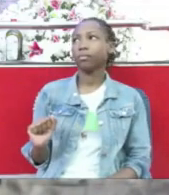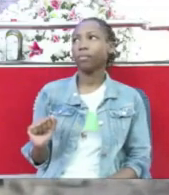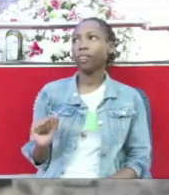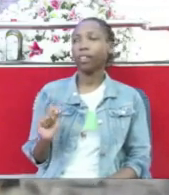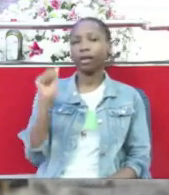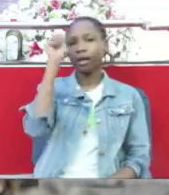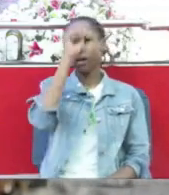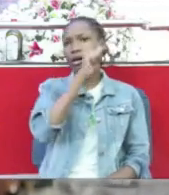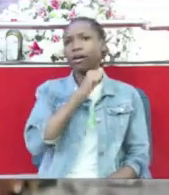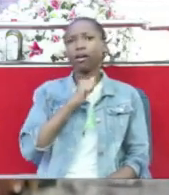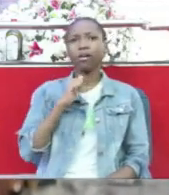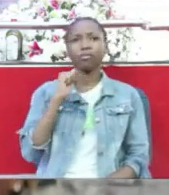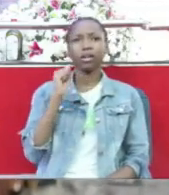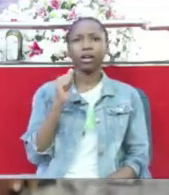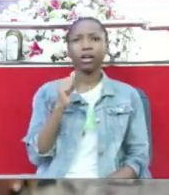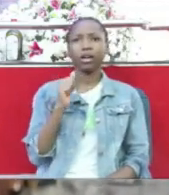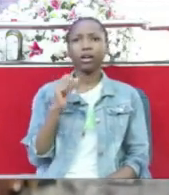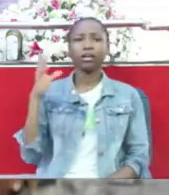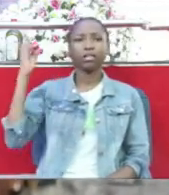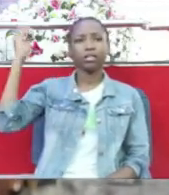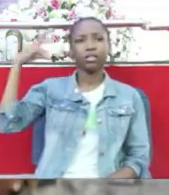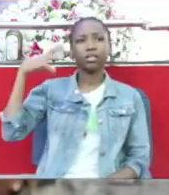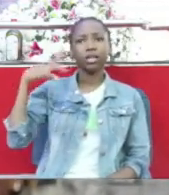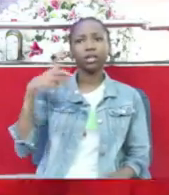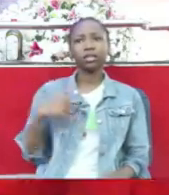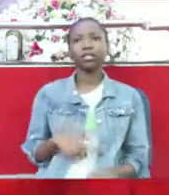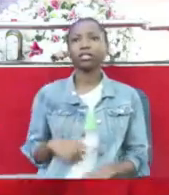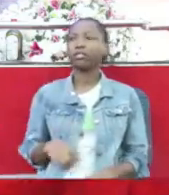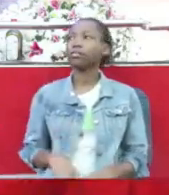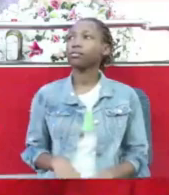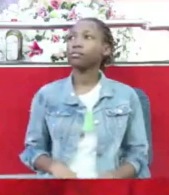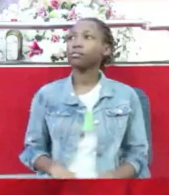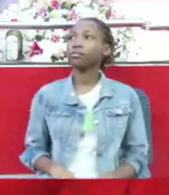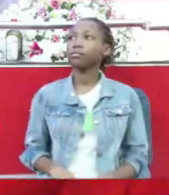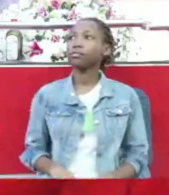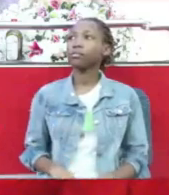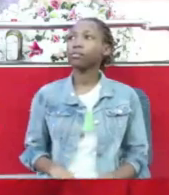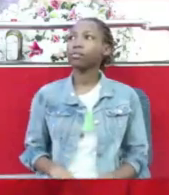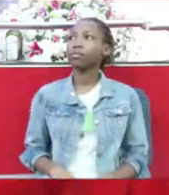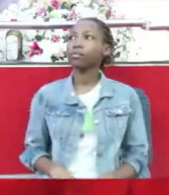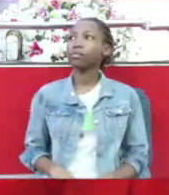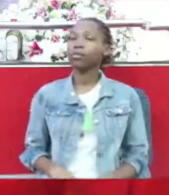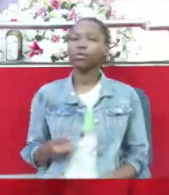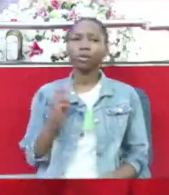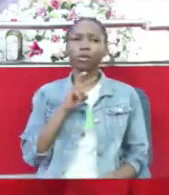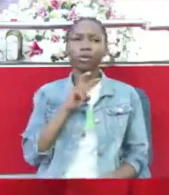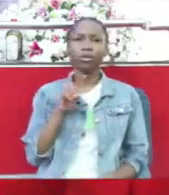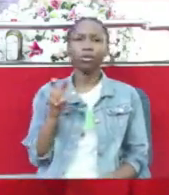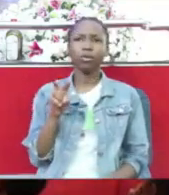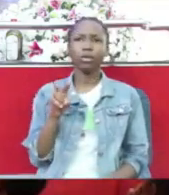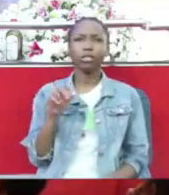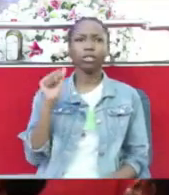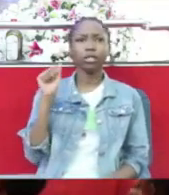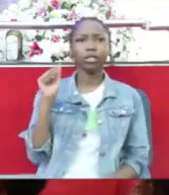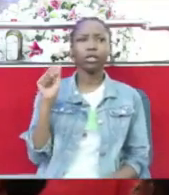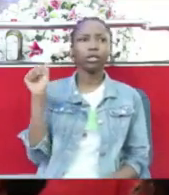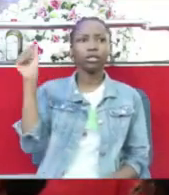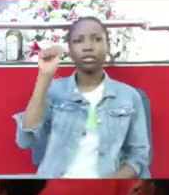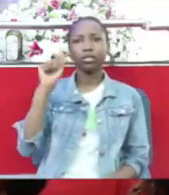Africa still shines. Afrika bado iko na mwangaza. Because if you look at Asia, kuna Uislamu,